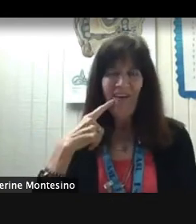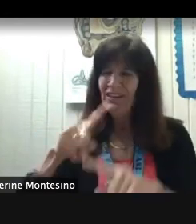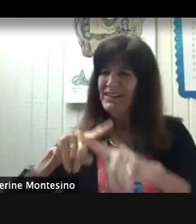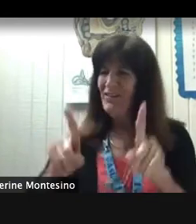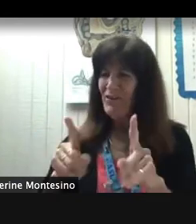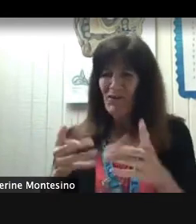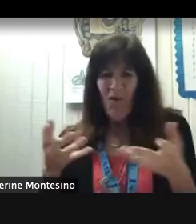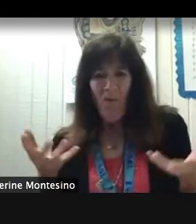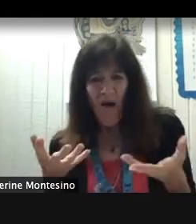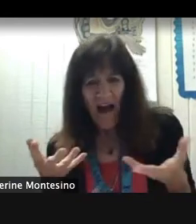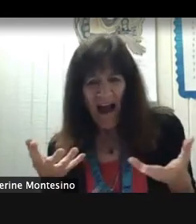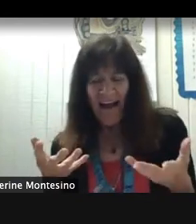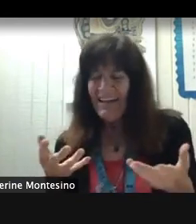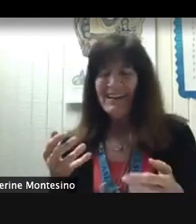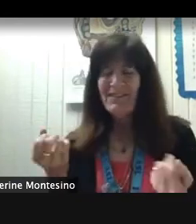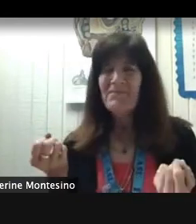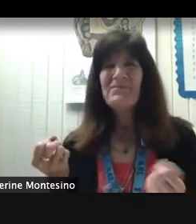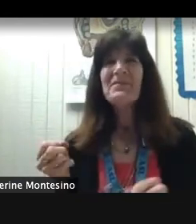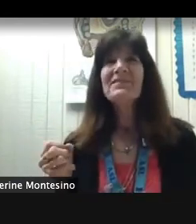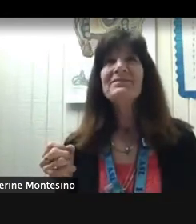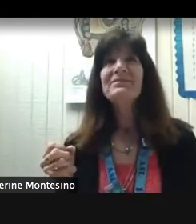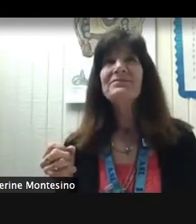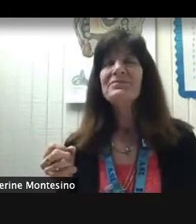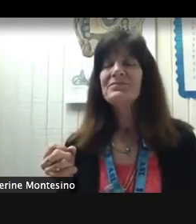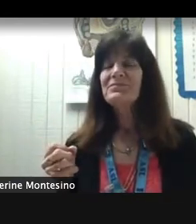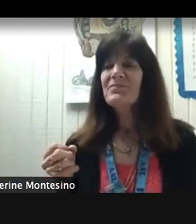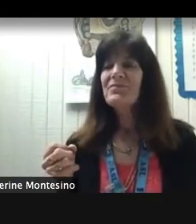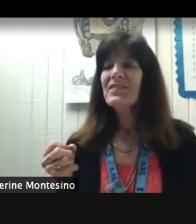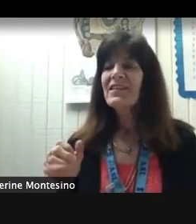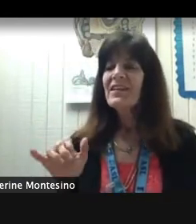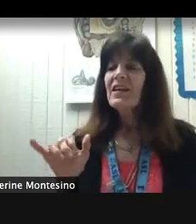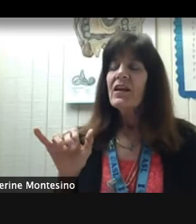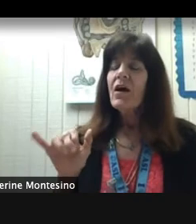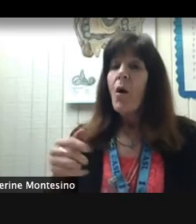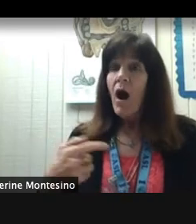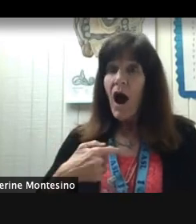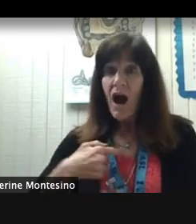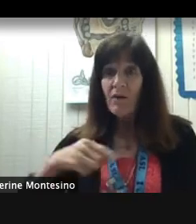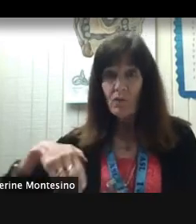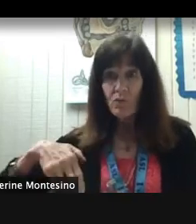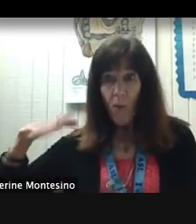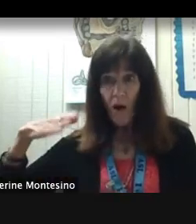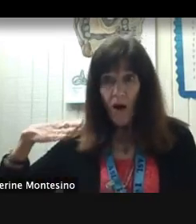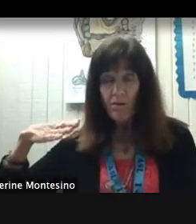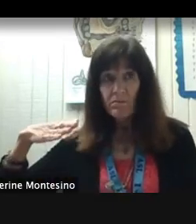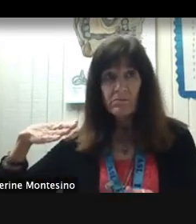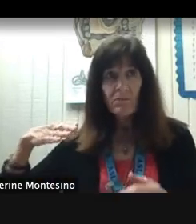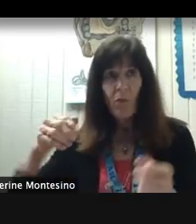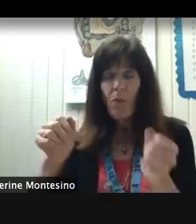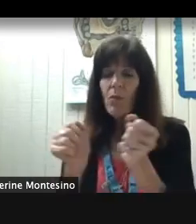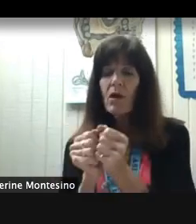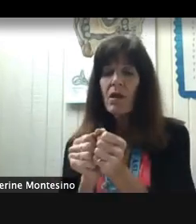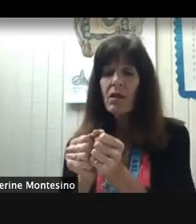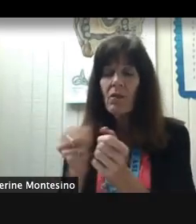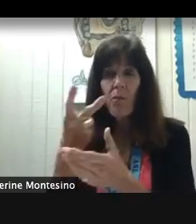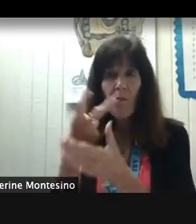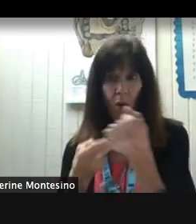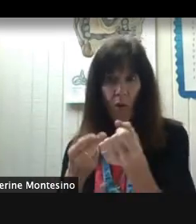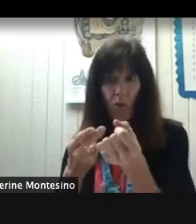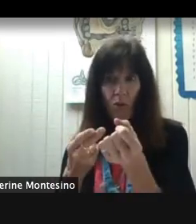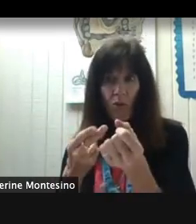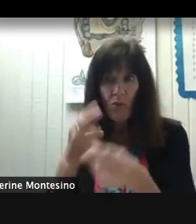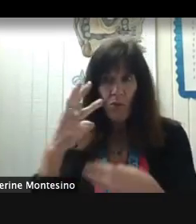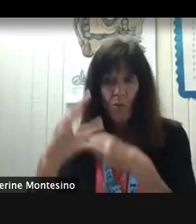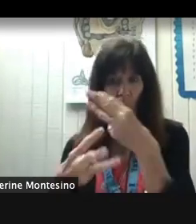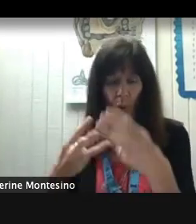So, I mean, I didn't even understand what deaf or hard of hearing meant or that there was a difference between the two.